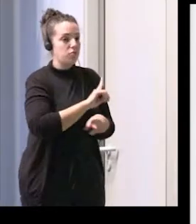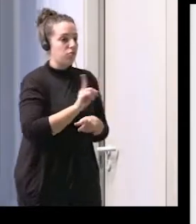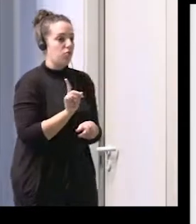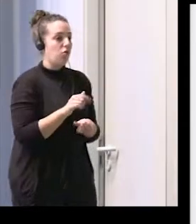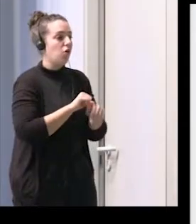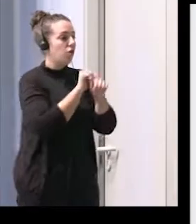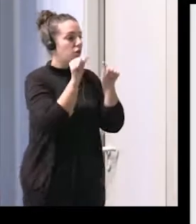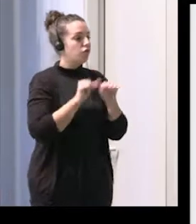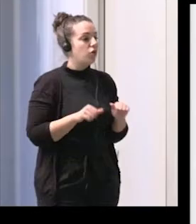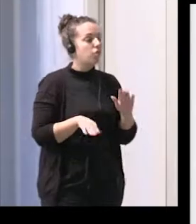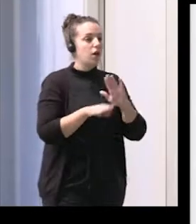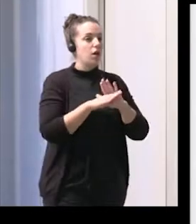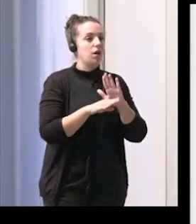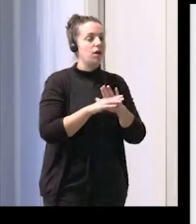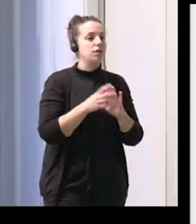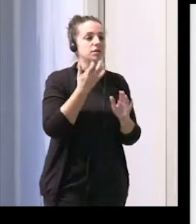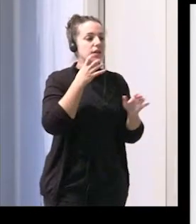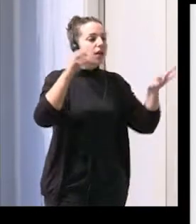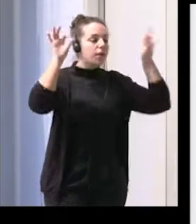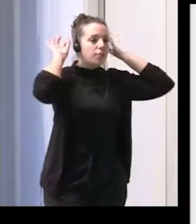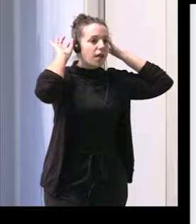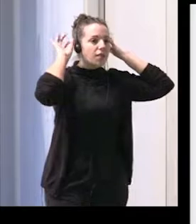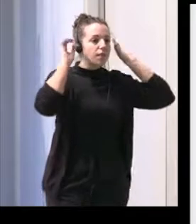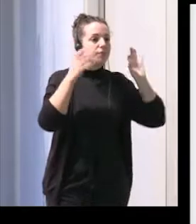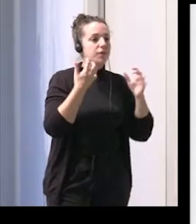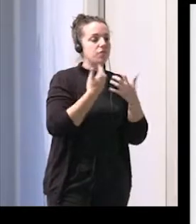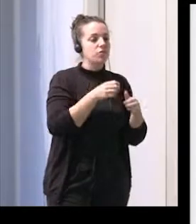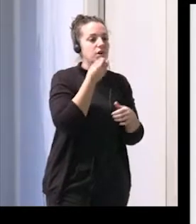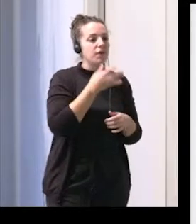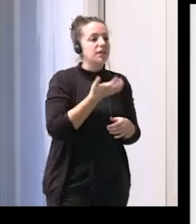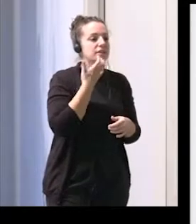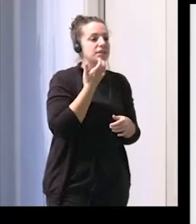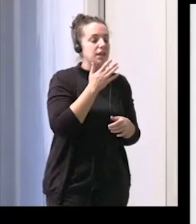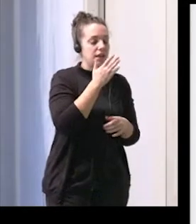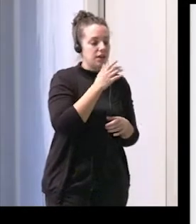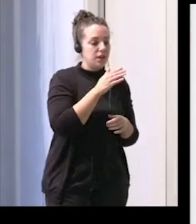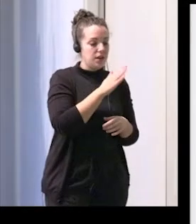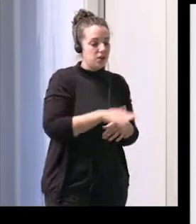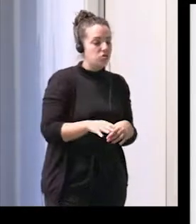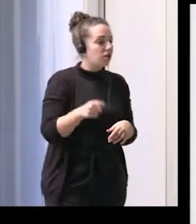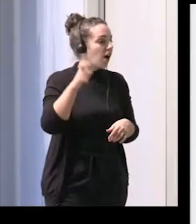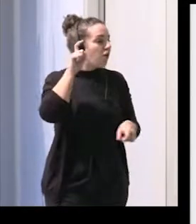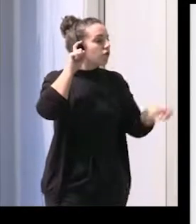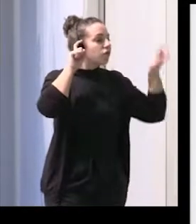cochlear implants. This is better in children who use 2 hearing aids. So this may have to do